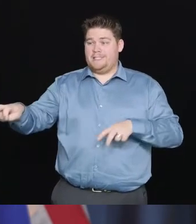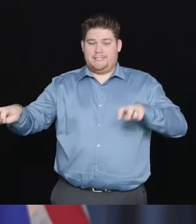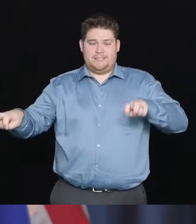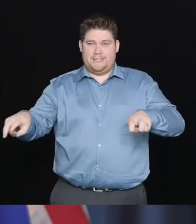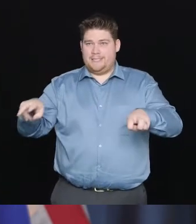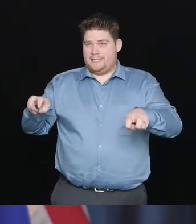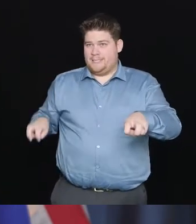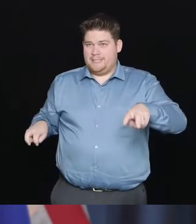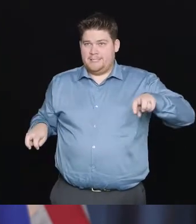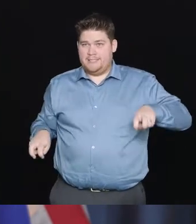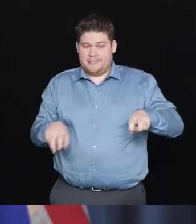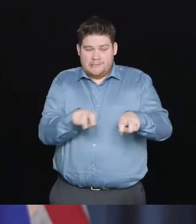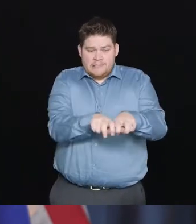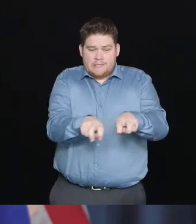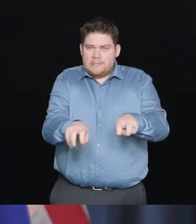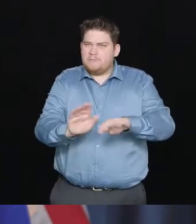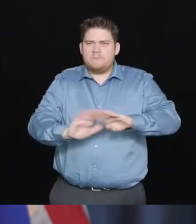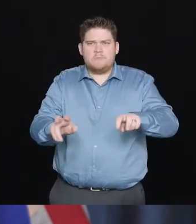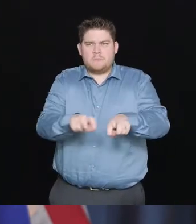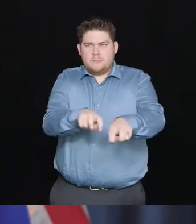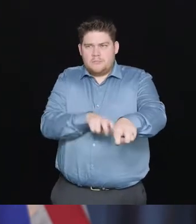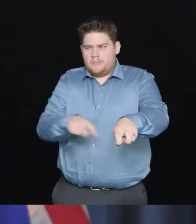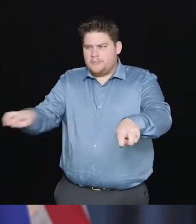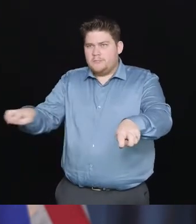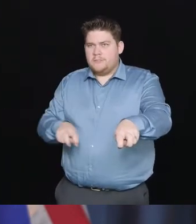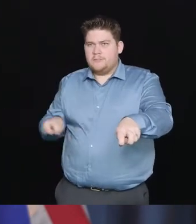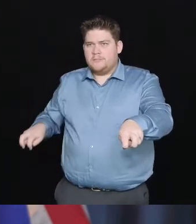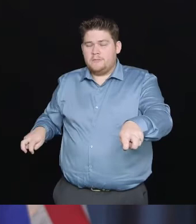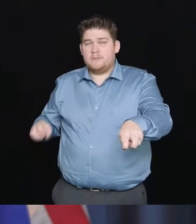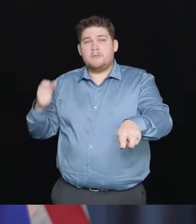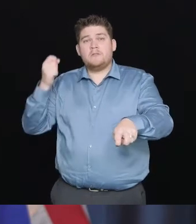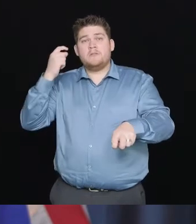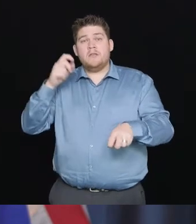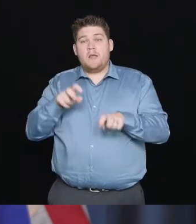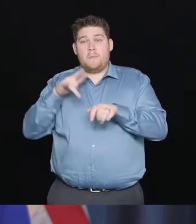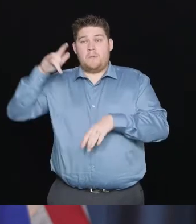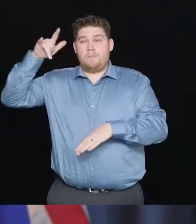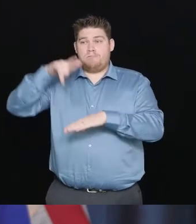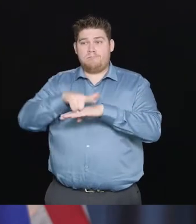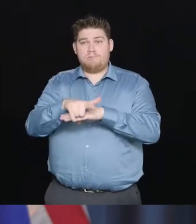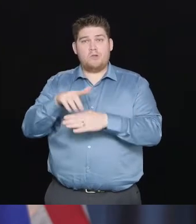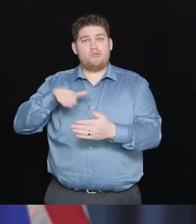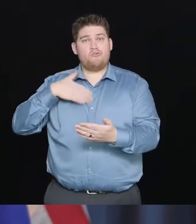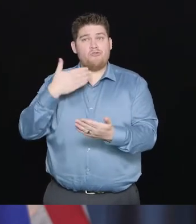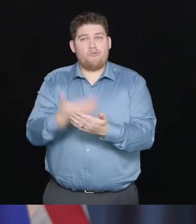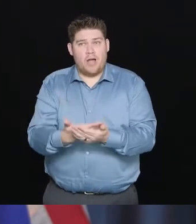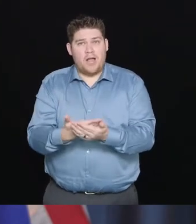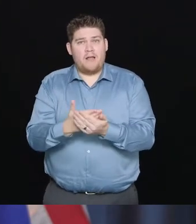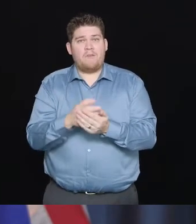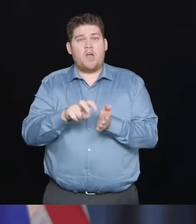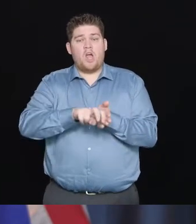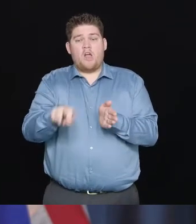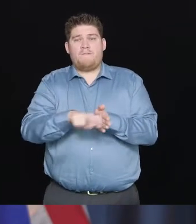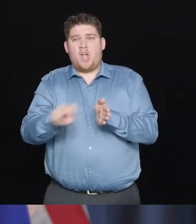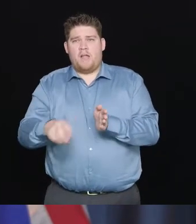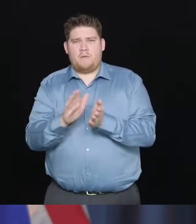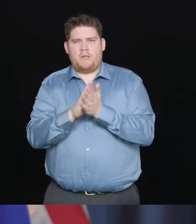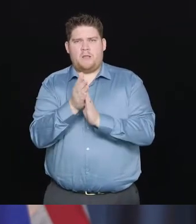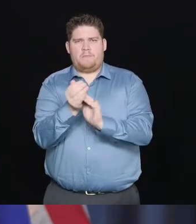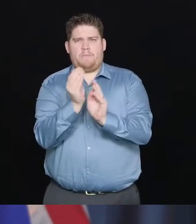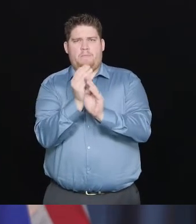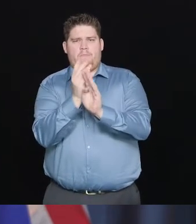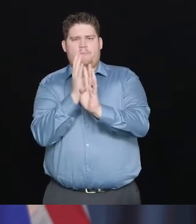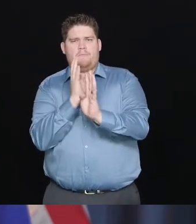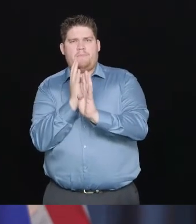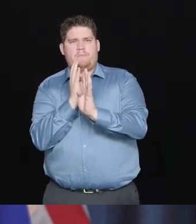done. That is, of course, managed by our partners in the federal government, particularly the Canadian Border Service